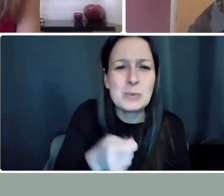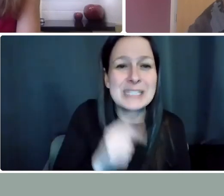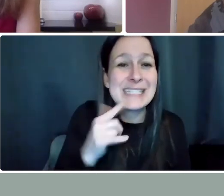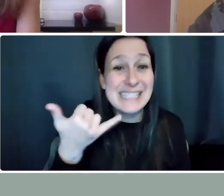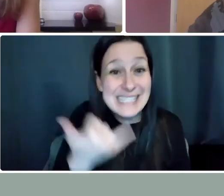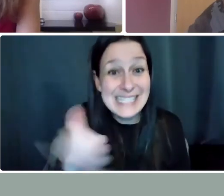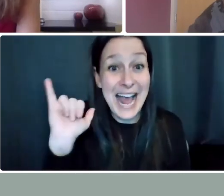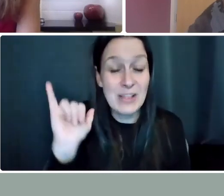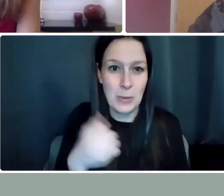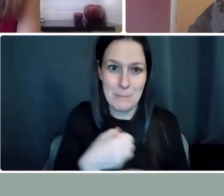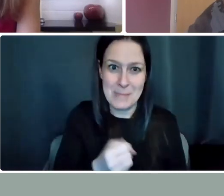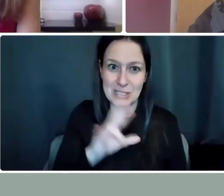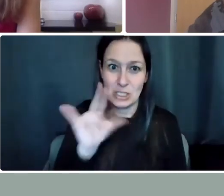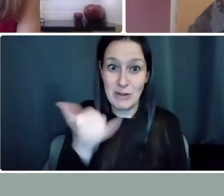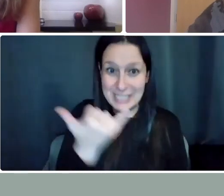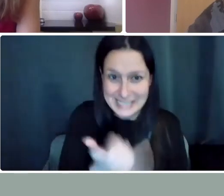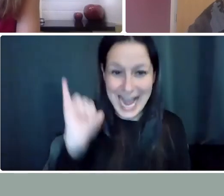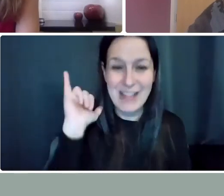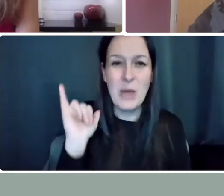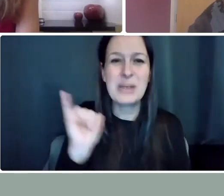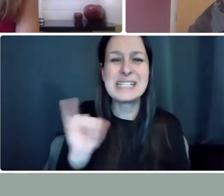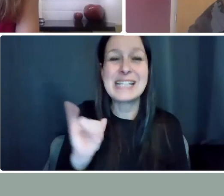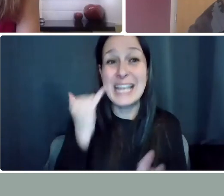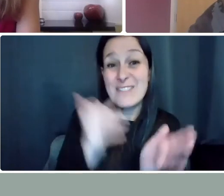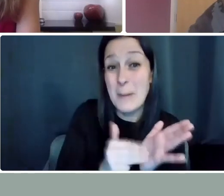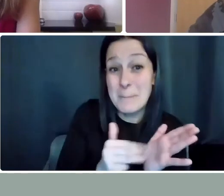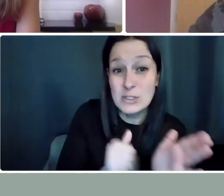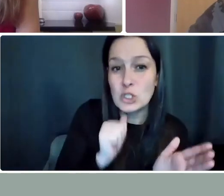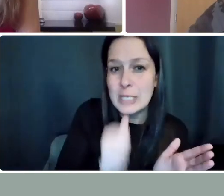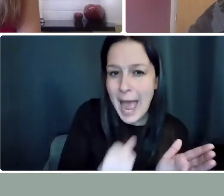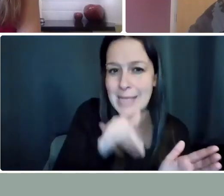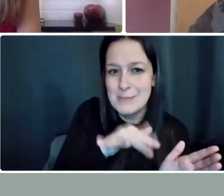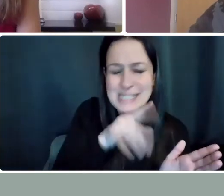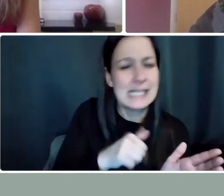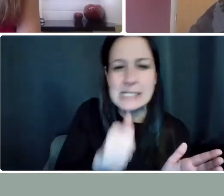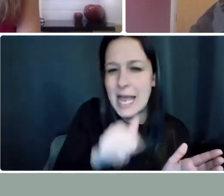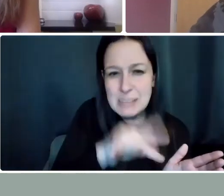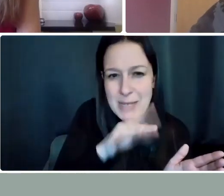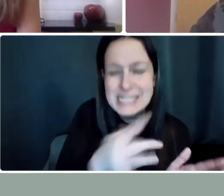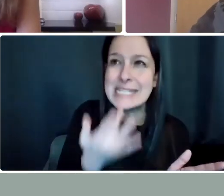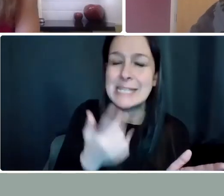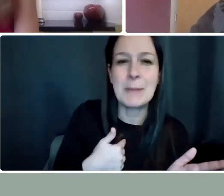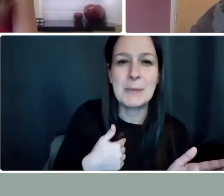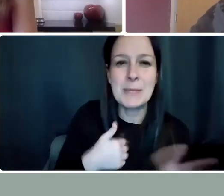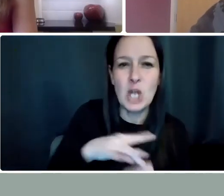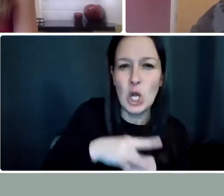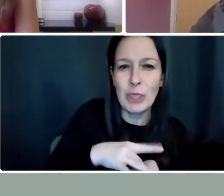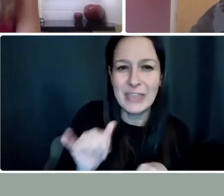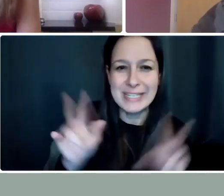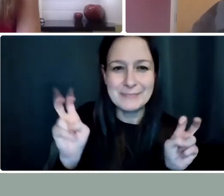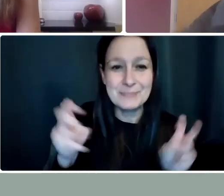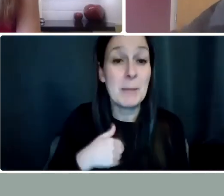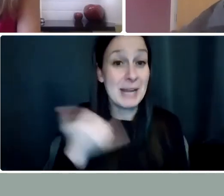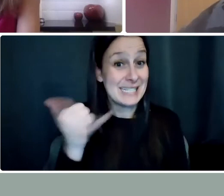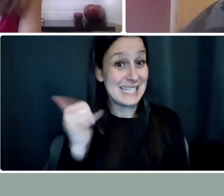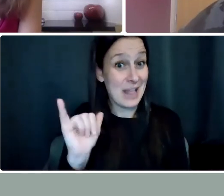what makes curry yellow. It's like if mustard wasn't spicy. It's not spicy. It tastes kind of earthy, but it's yellow. So